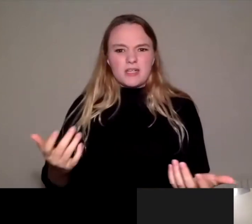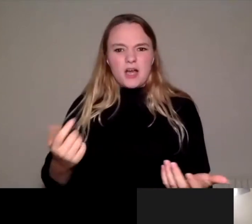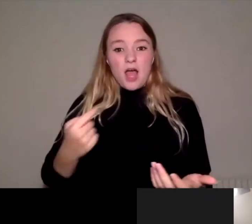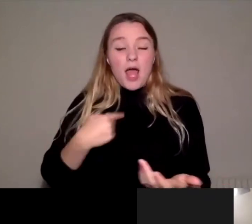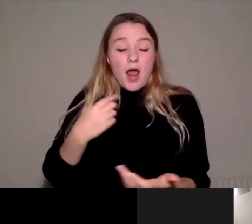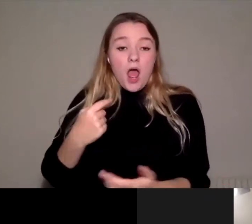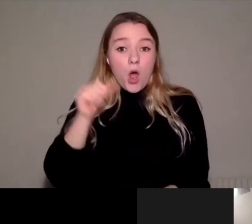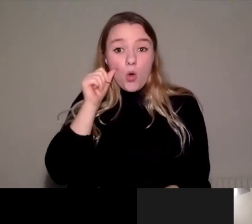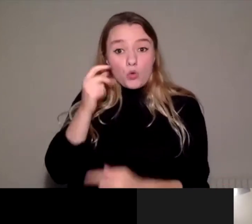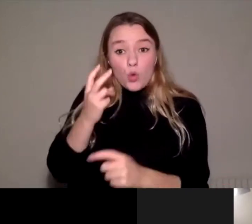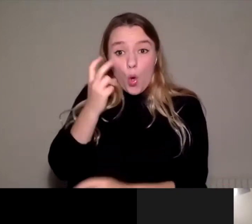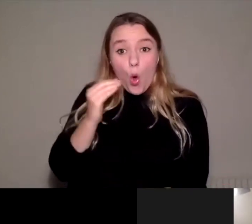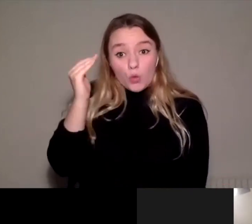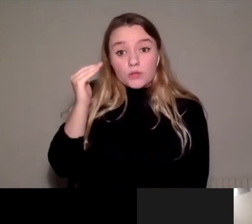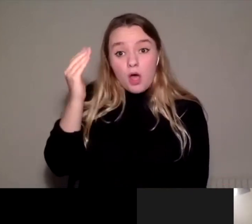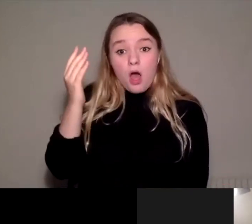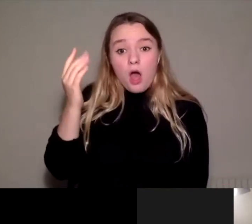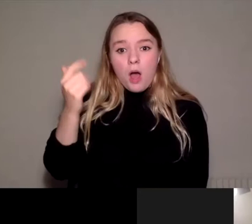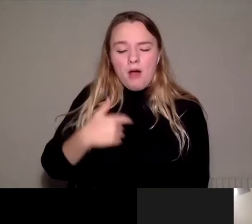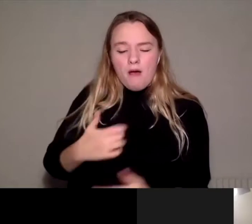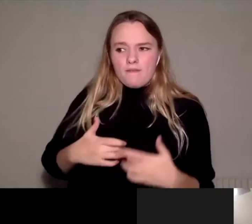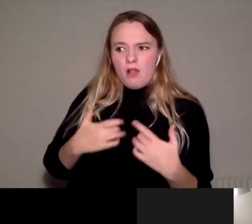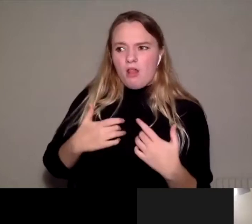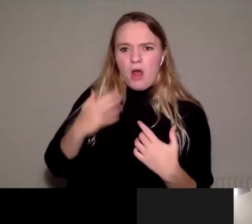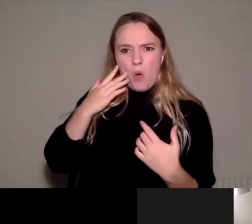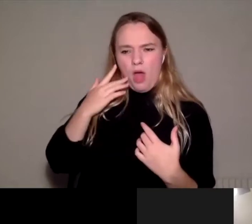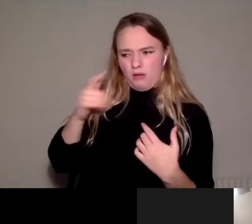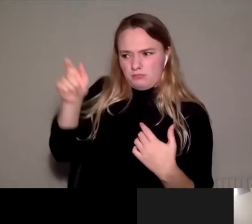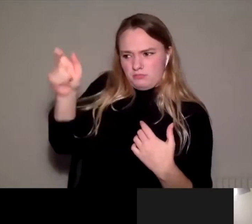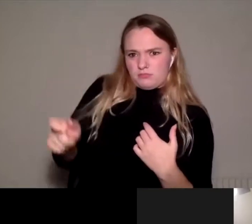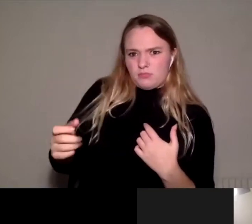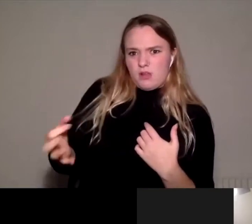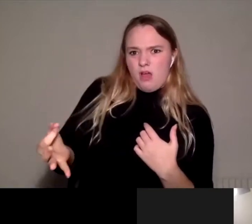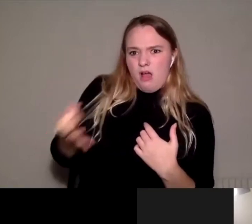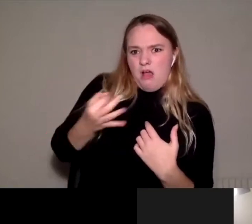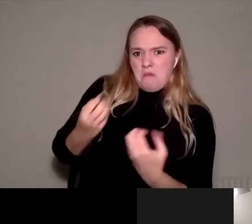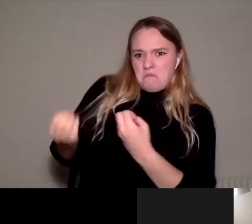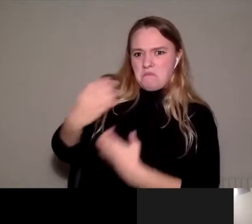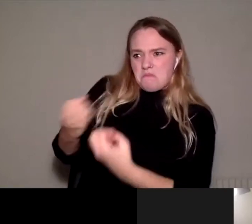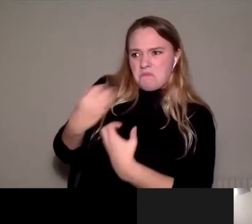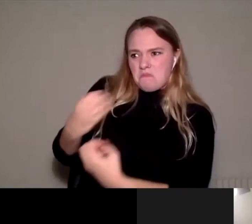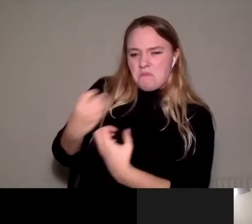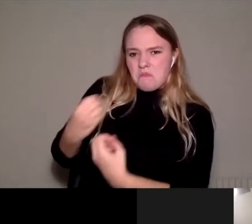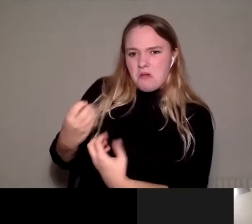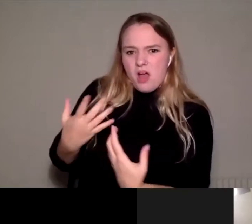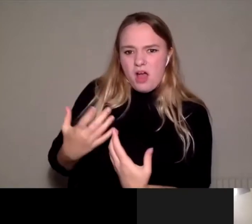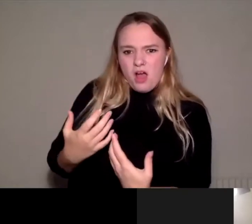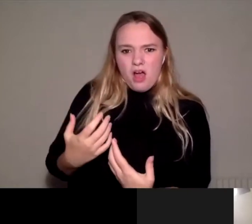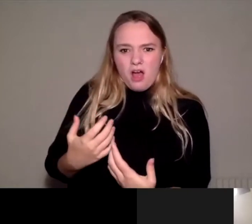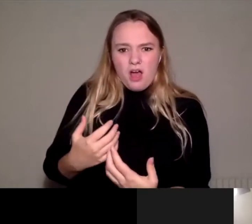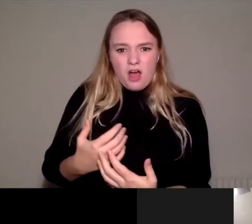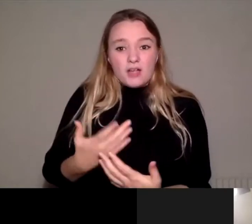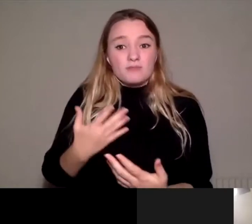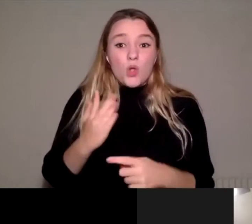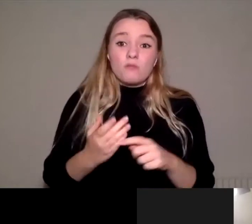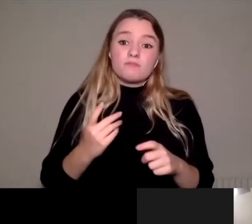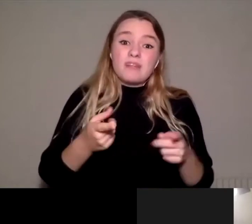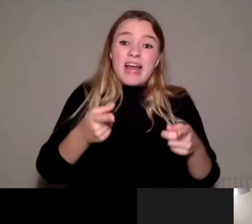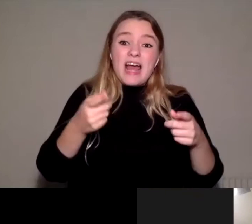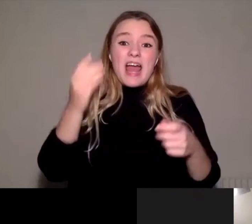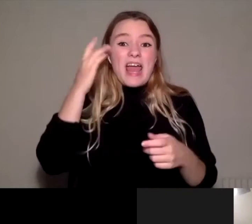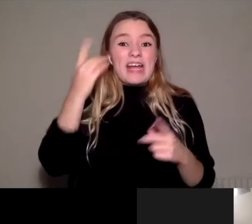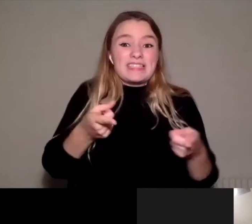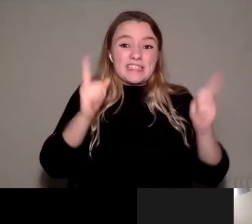you feel when a younger person is speaking to you like that, and then you go to the authoritative figure, which would be the head teacher at the time,